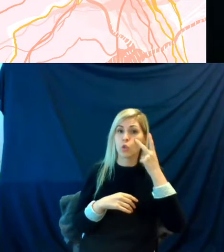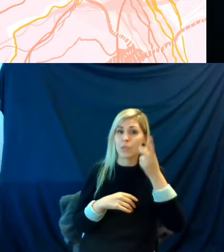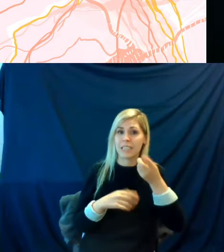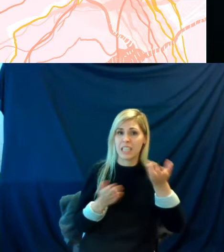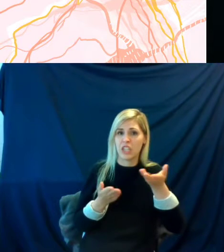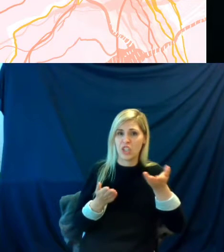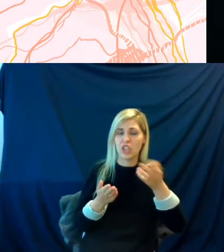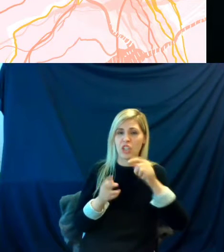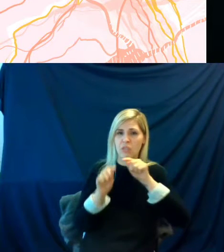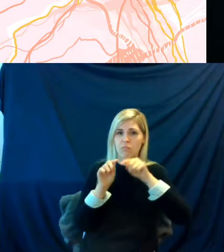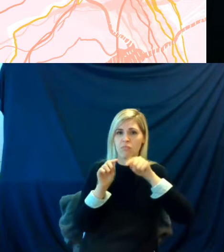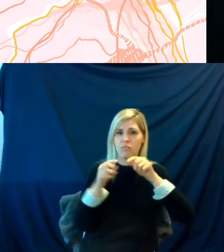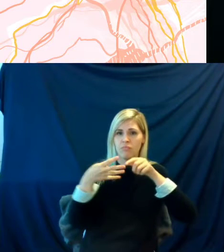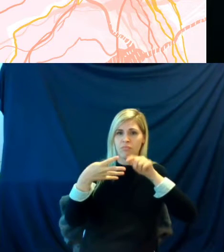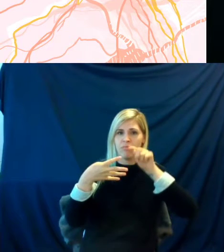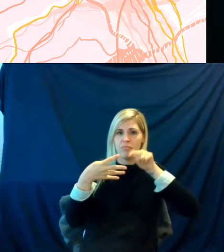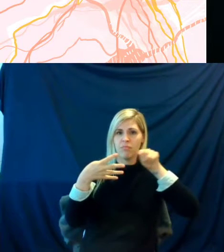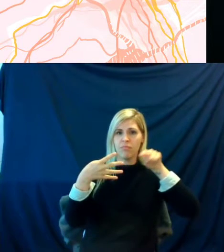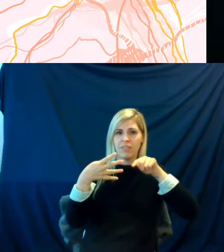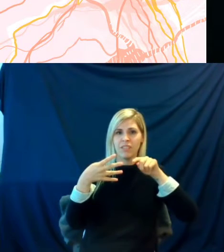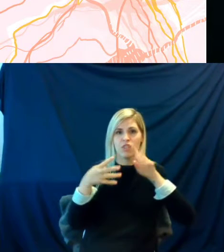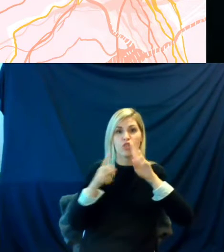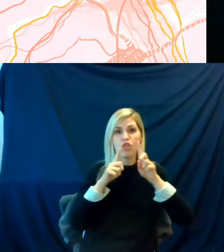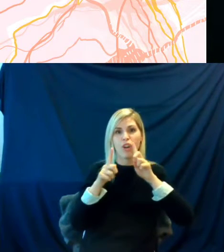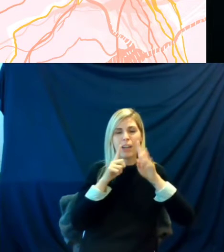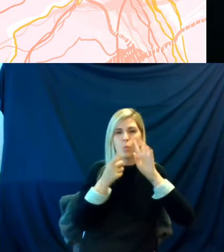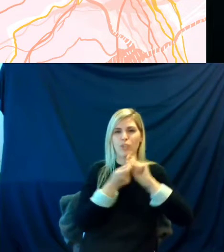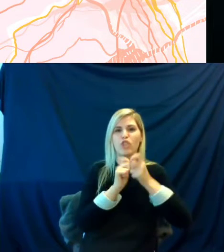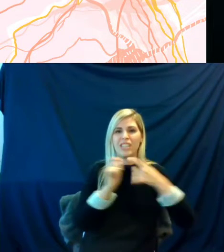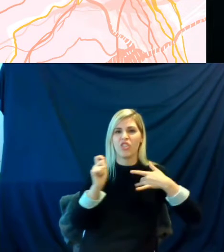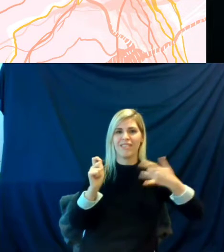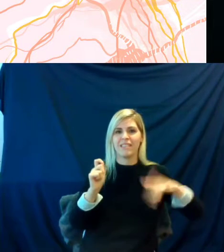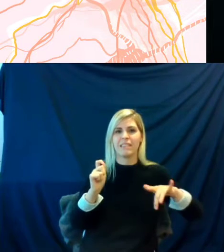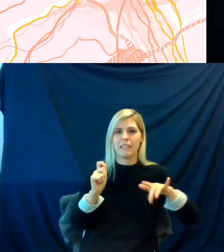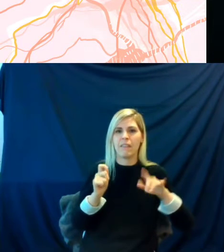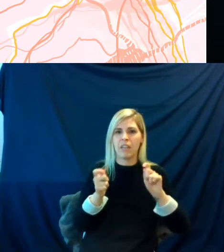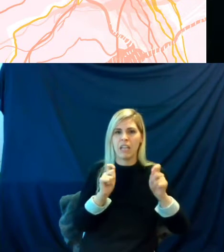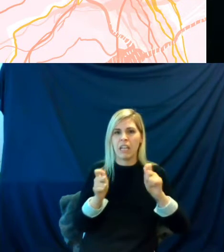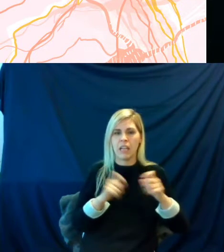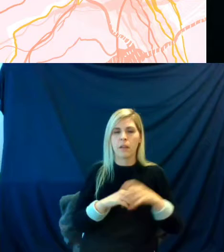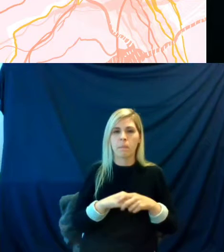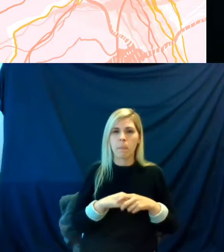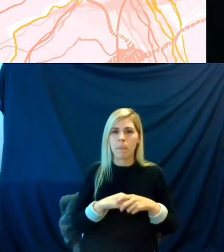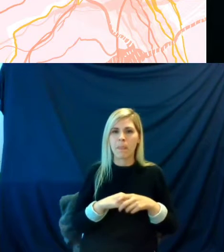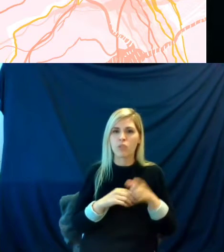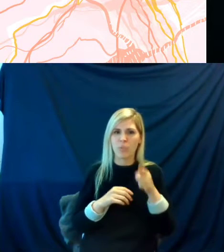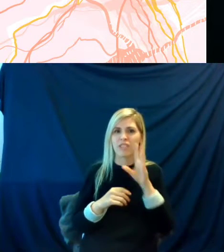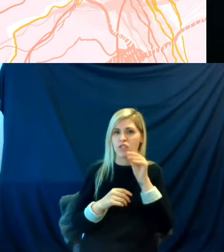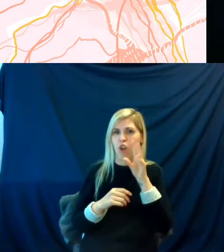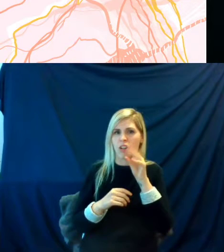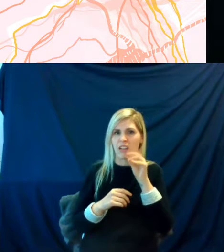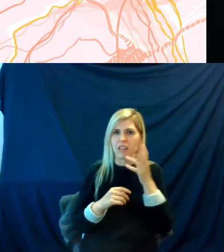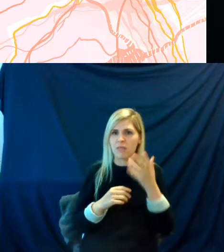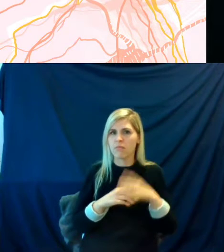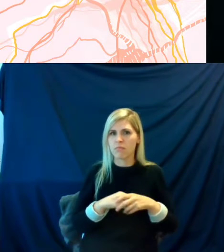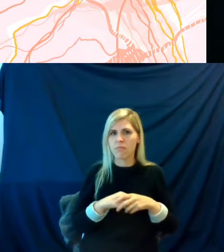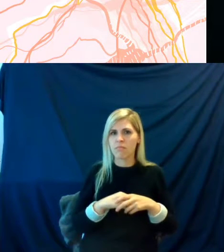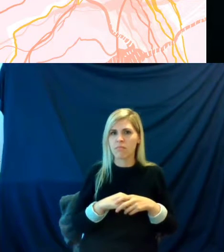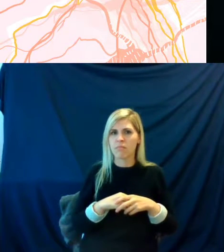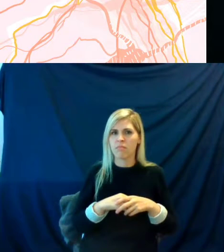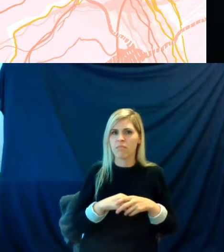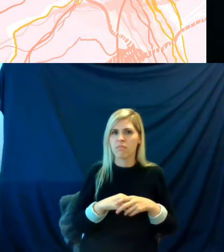So as we can see, here is talking, and let me just change the sensitivity here. So this is